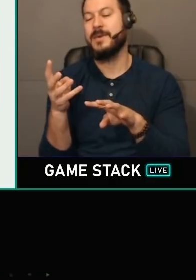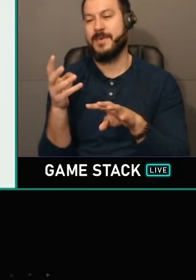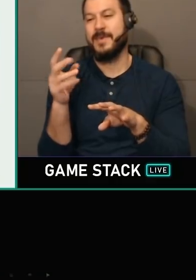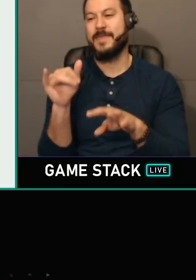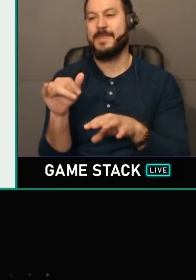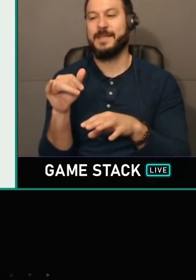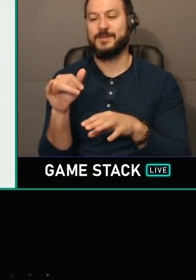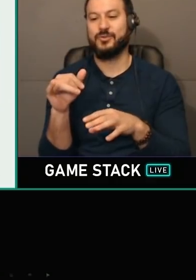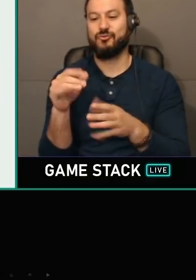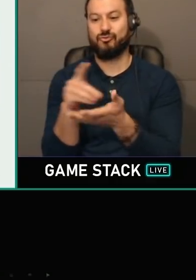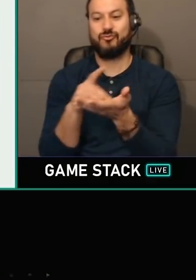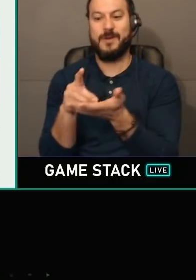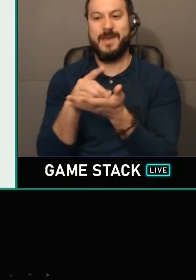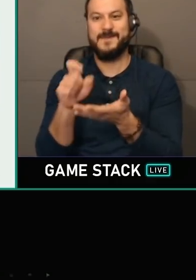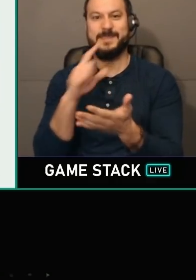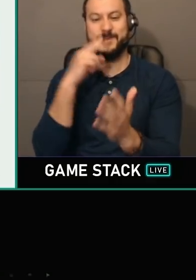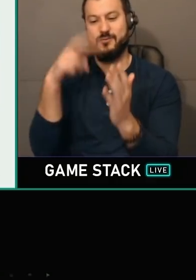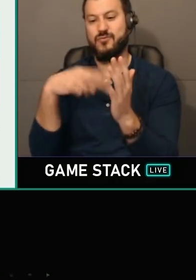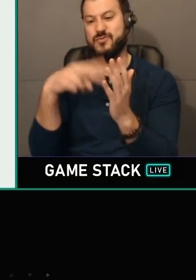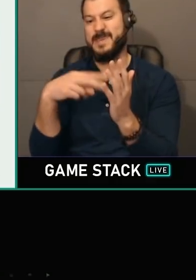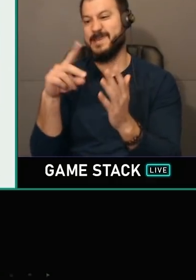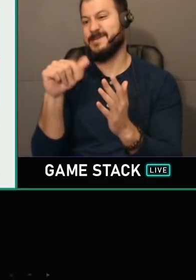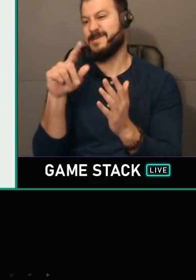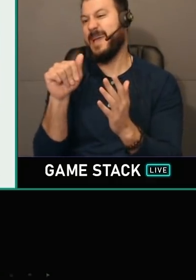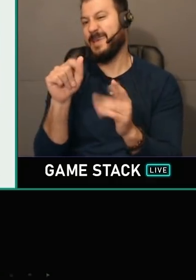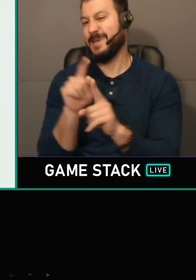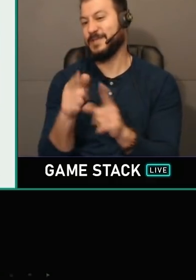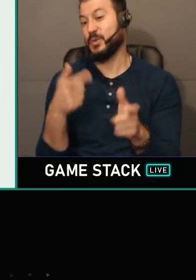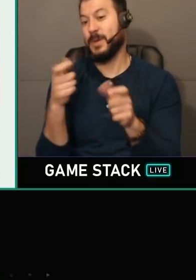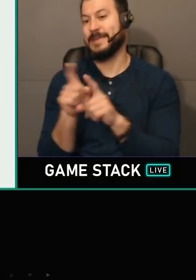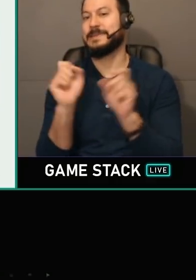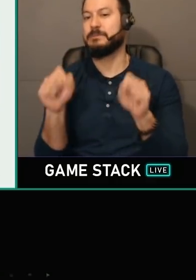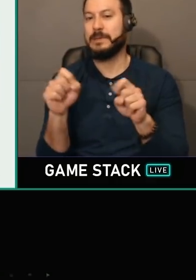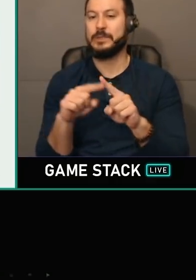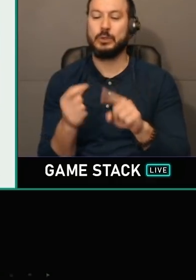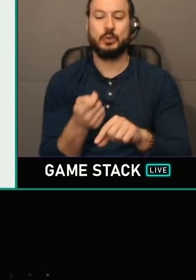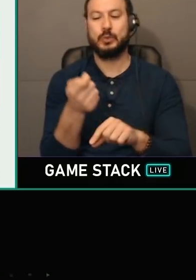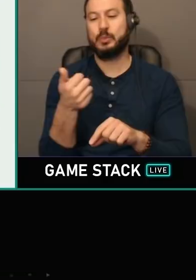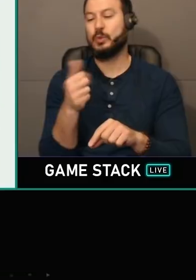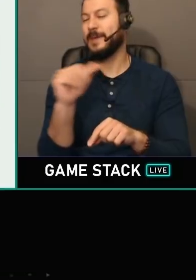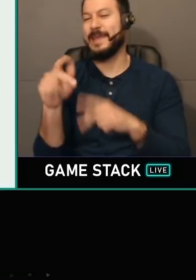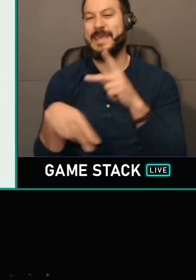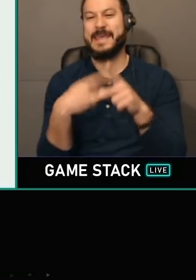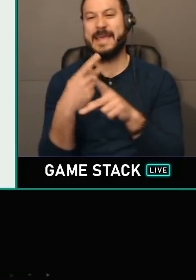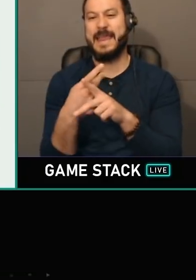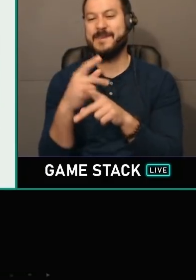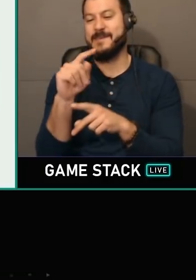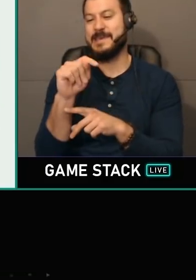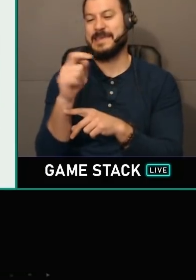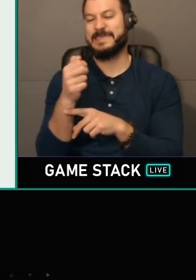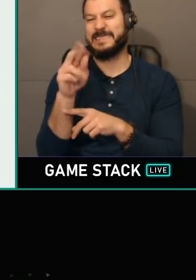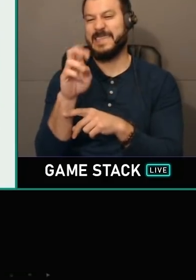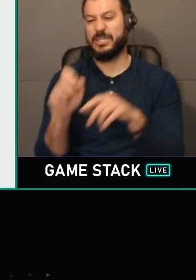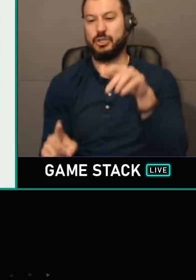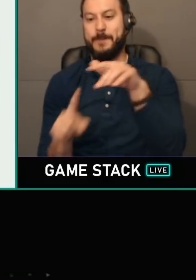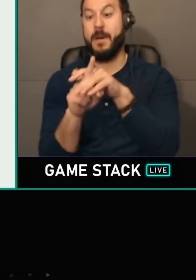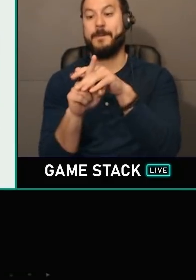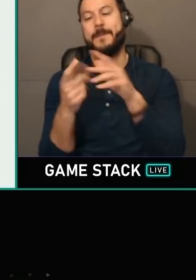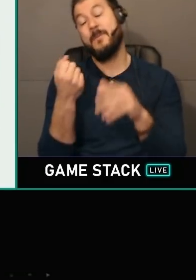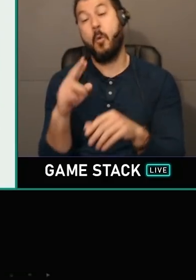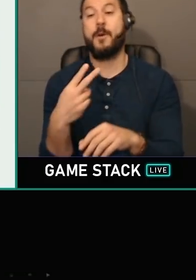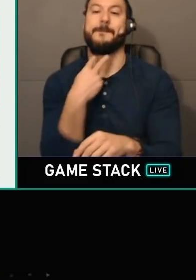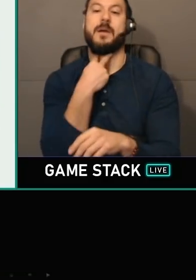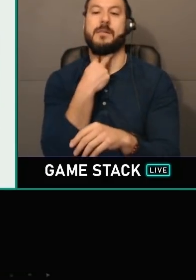to be able to read data as quickly as possible to remove any sort of texture pop-in or bottlenecking.